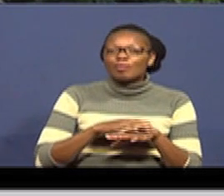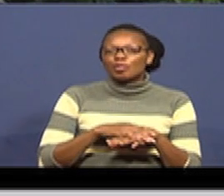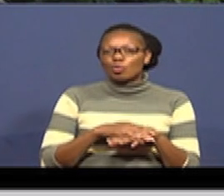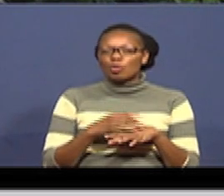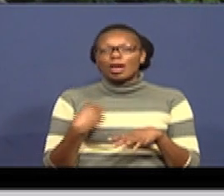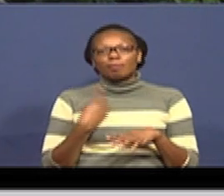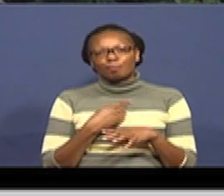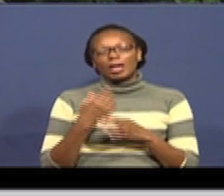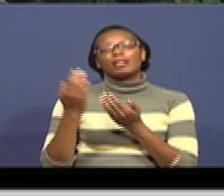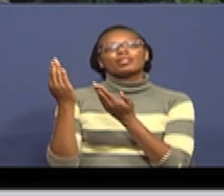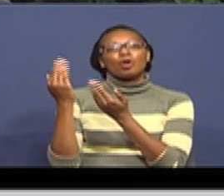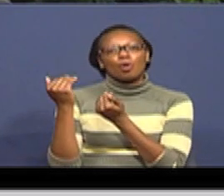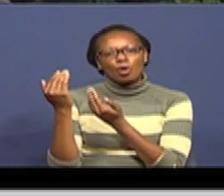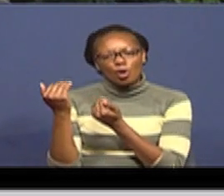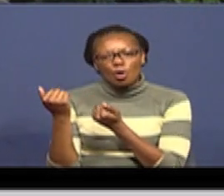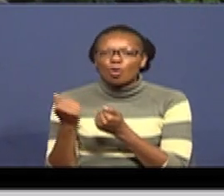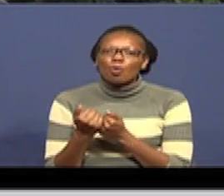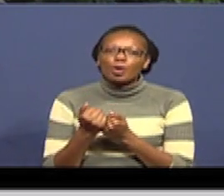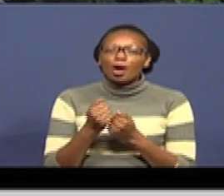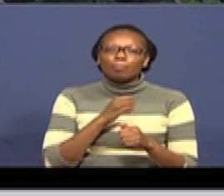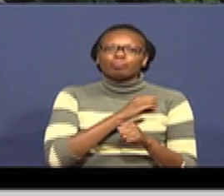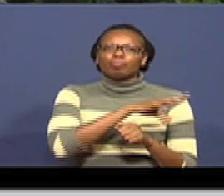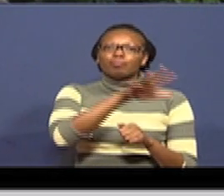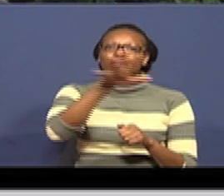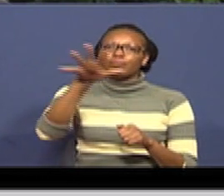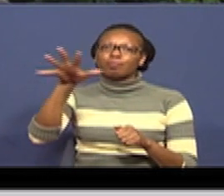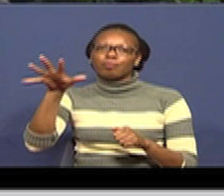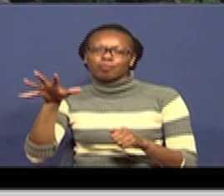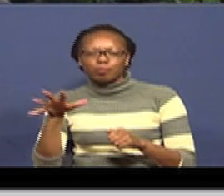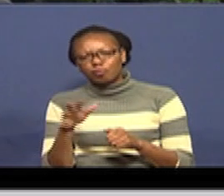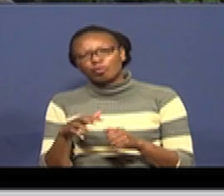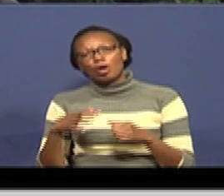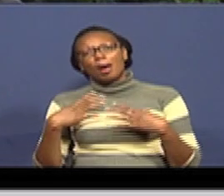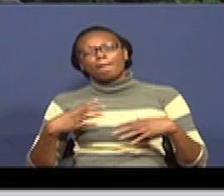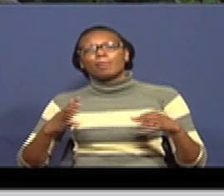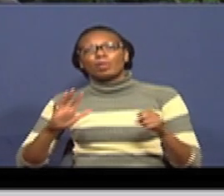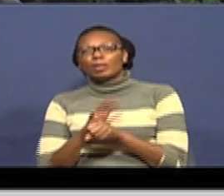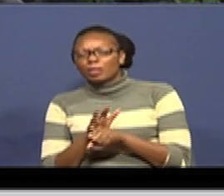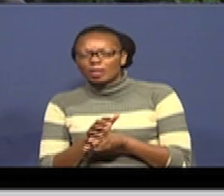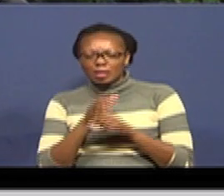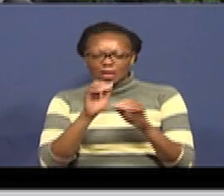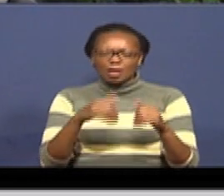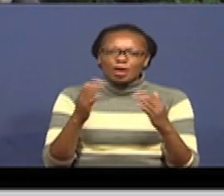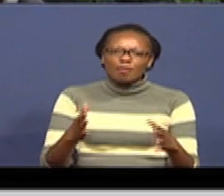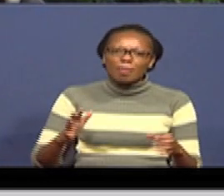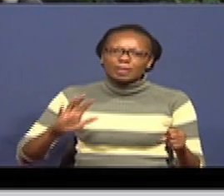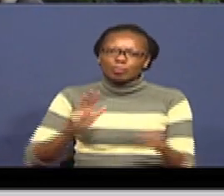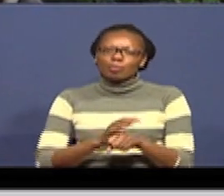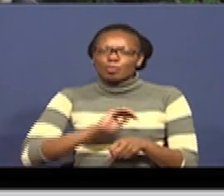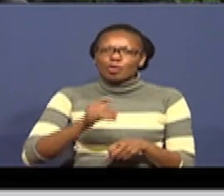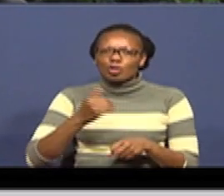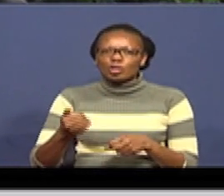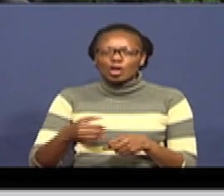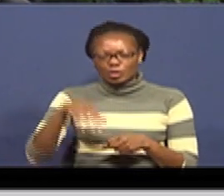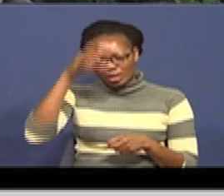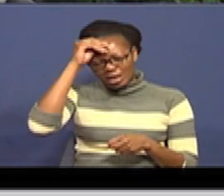10 times. Really, it's incredible result we got. So we hope that the result